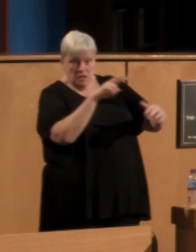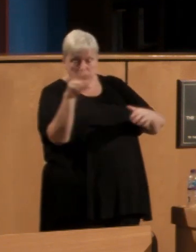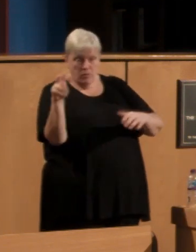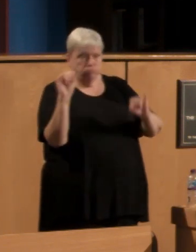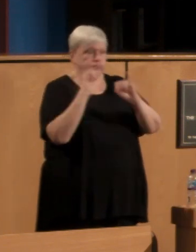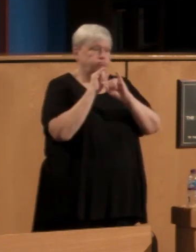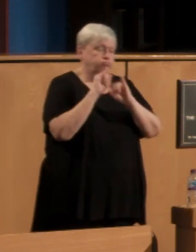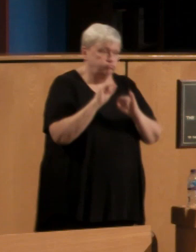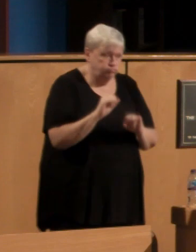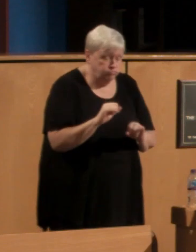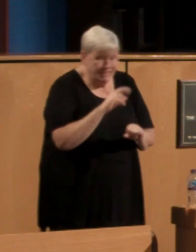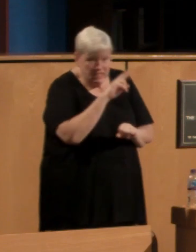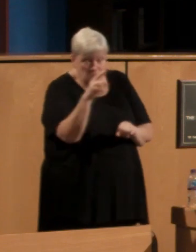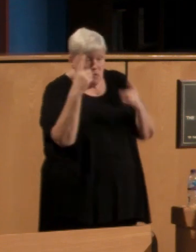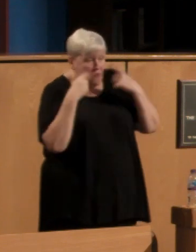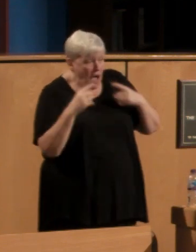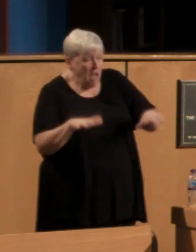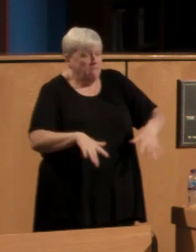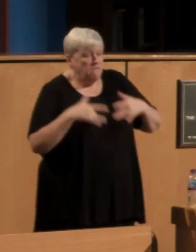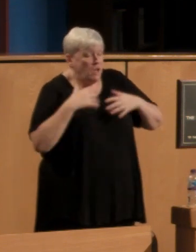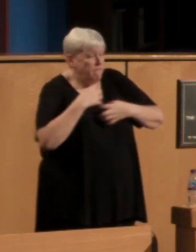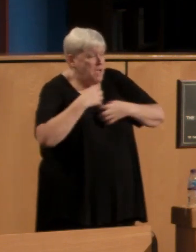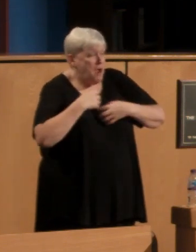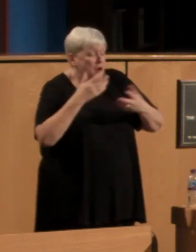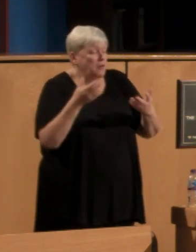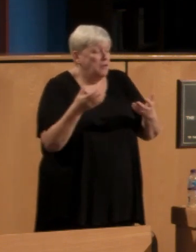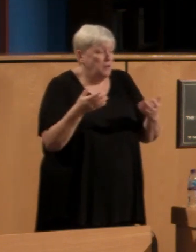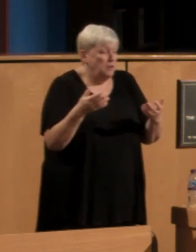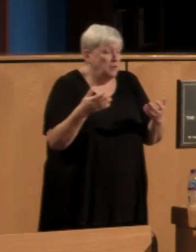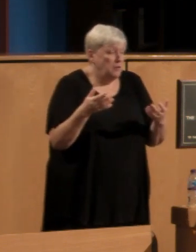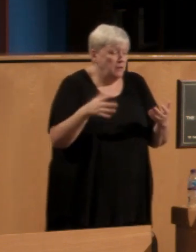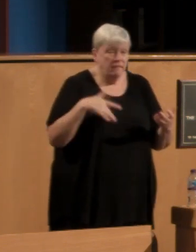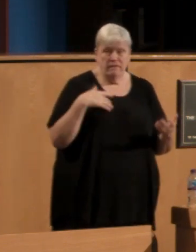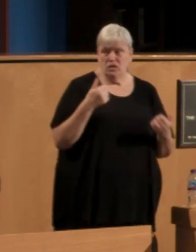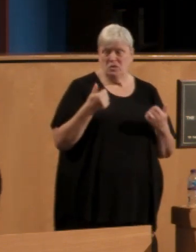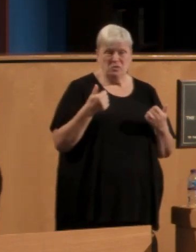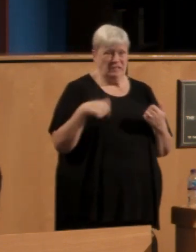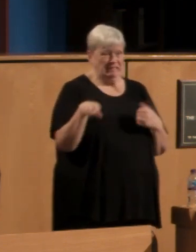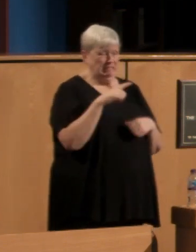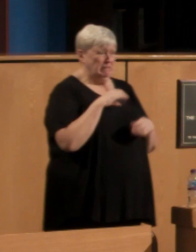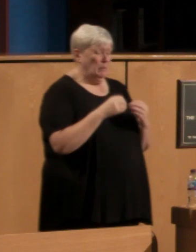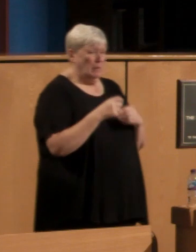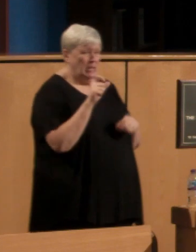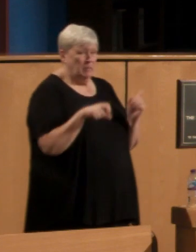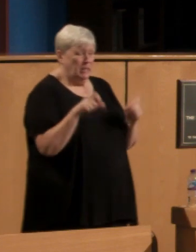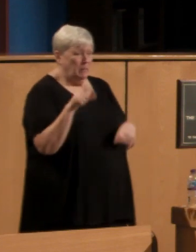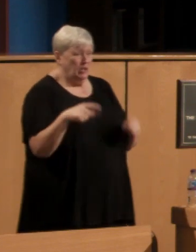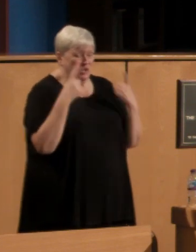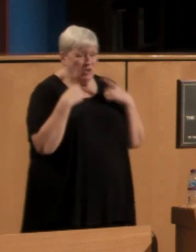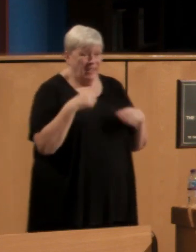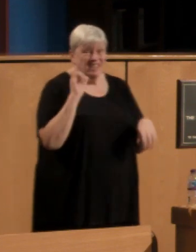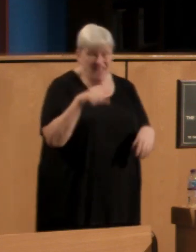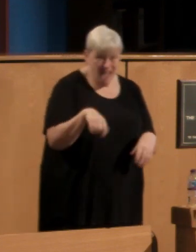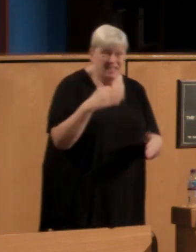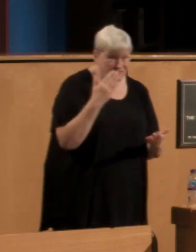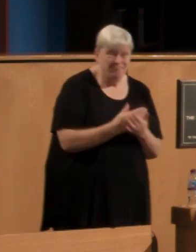fear and see them cry sometimes and be, okay, do I feel good about making people cry? And often I do. Like, sometimes that's